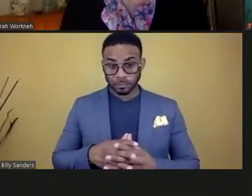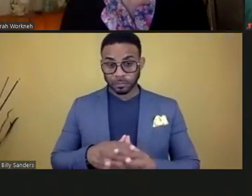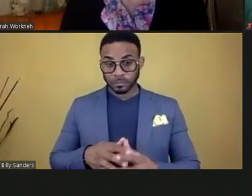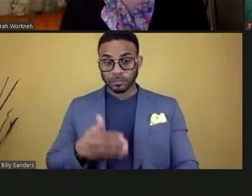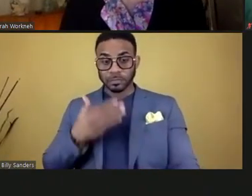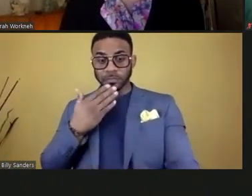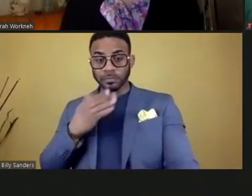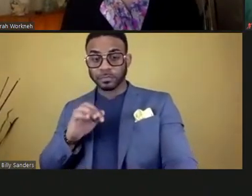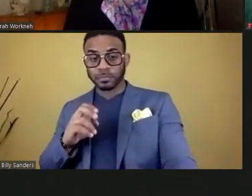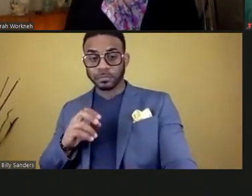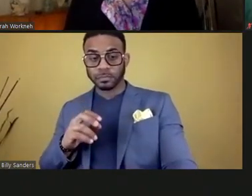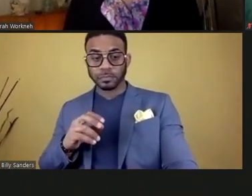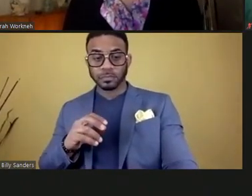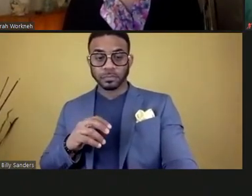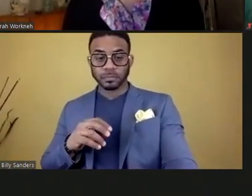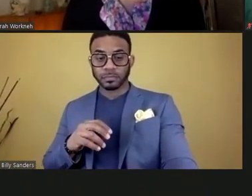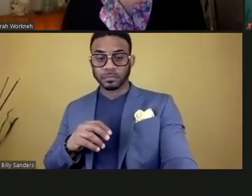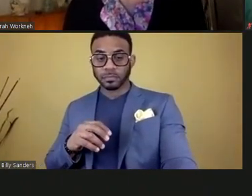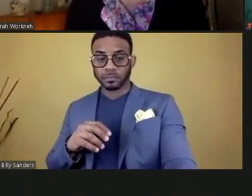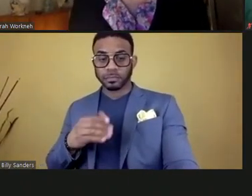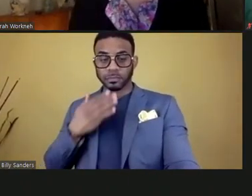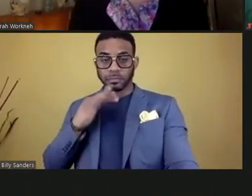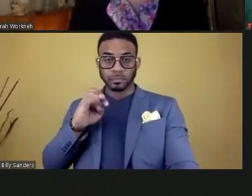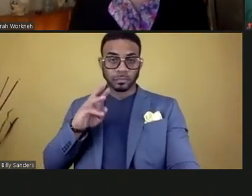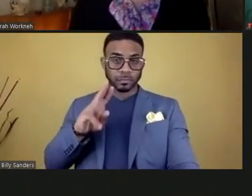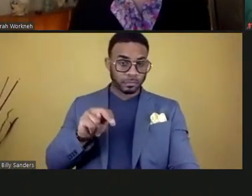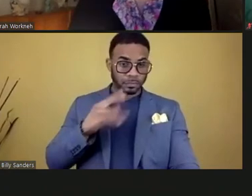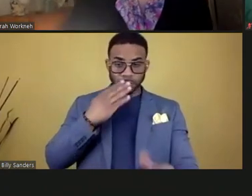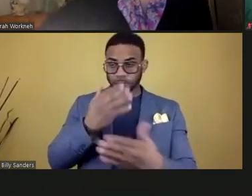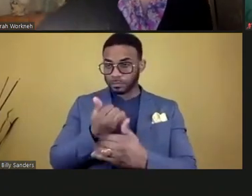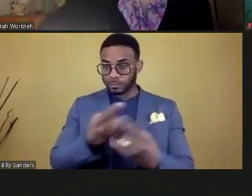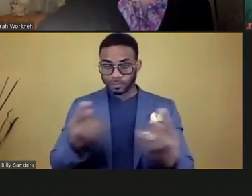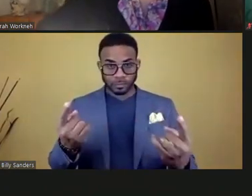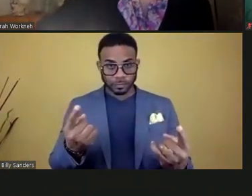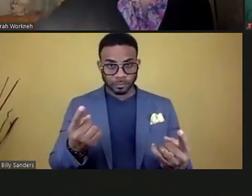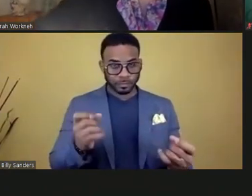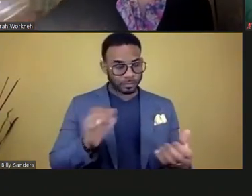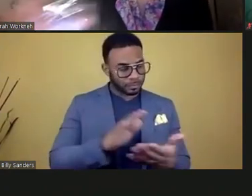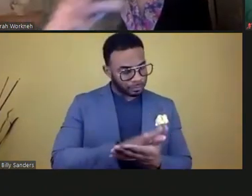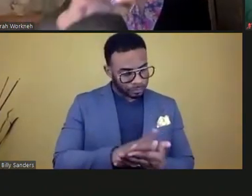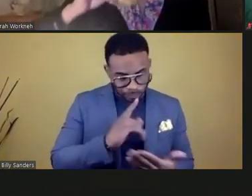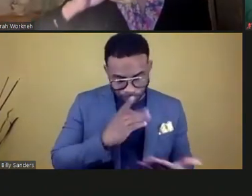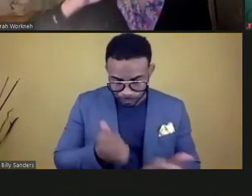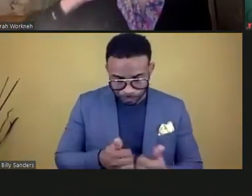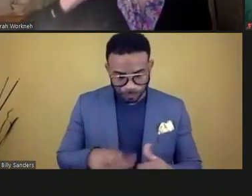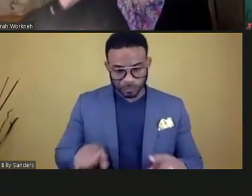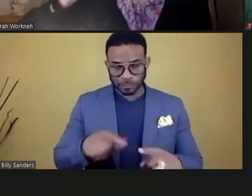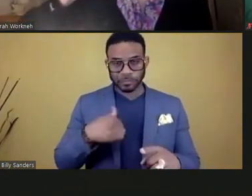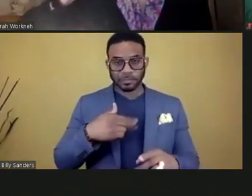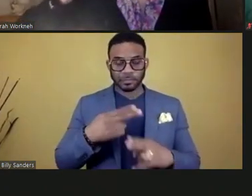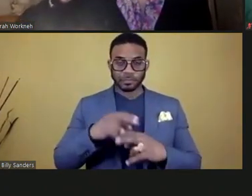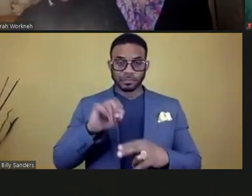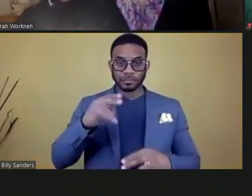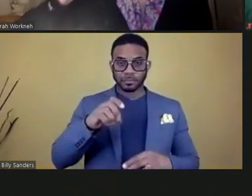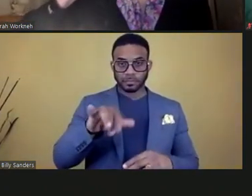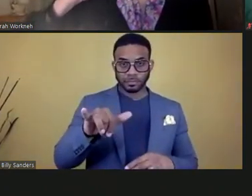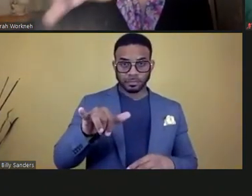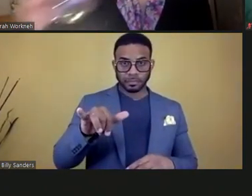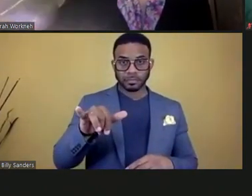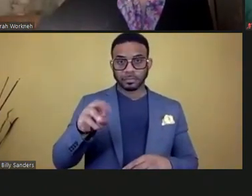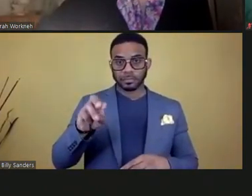Thanks, Sarah. Thanks, Carmen. Thanks, everybody. It's so nice to be here with you all. My name is Ashley Farrow